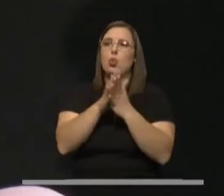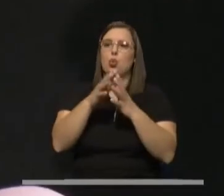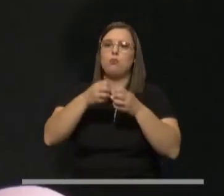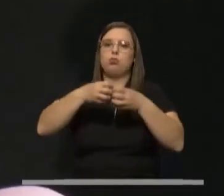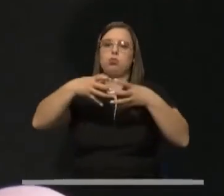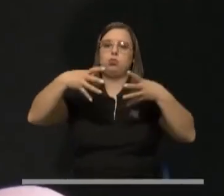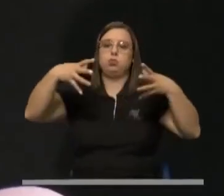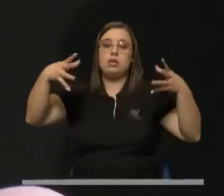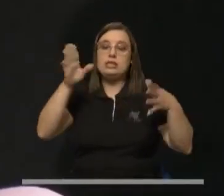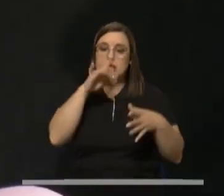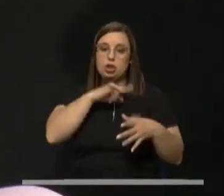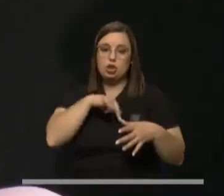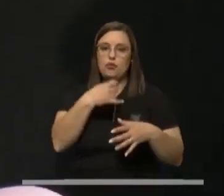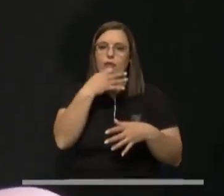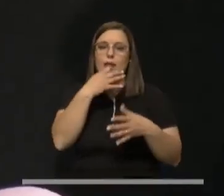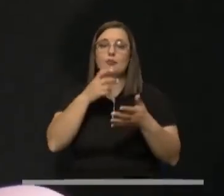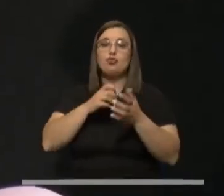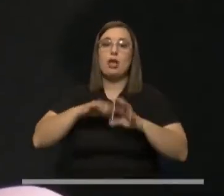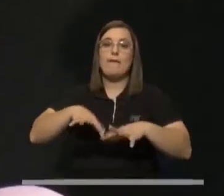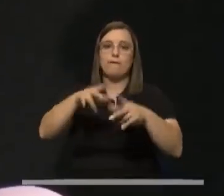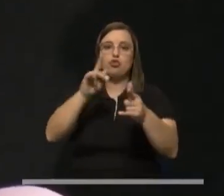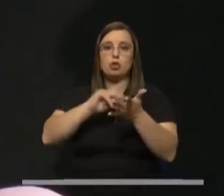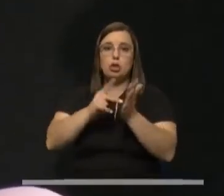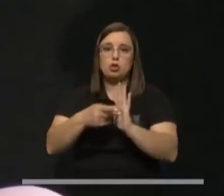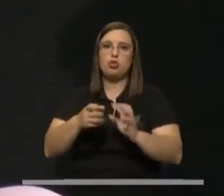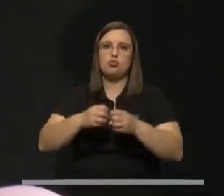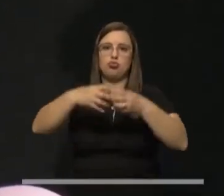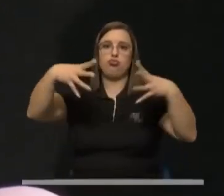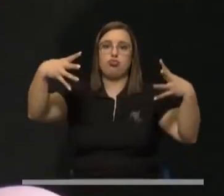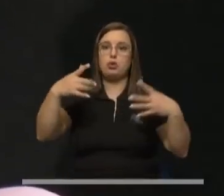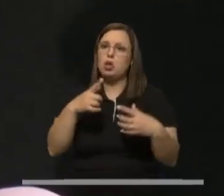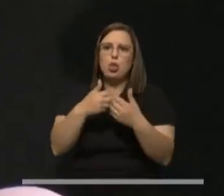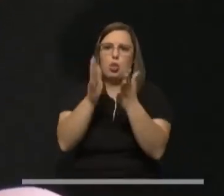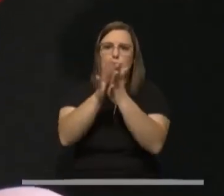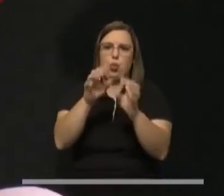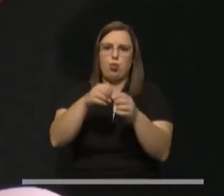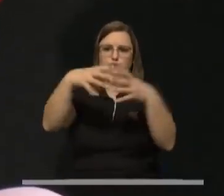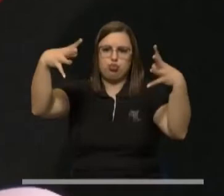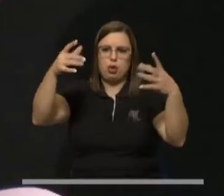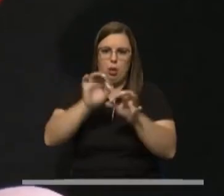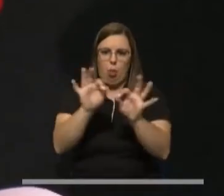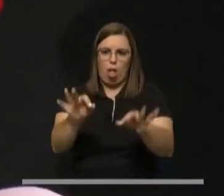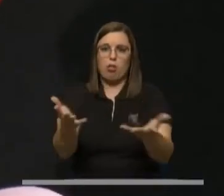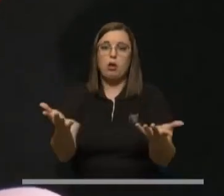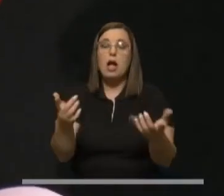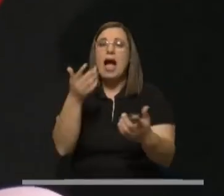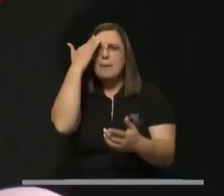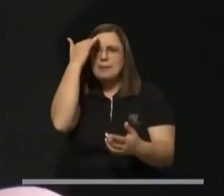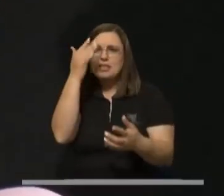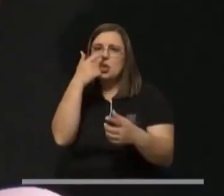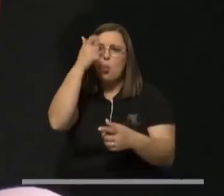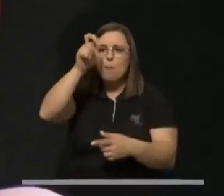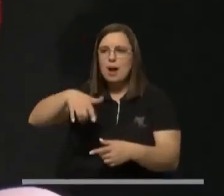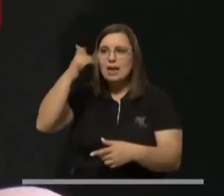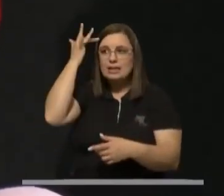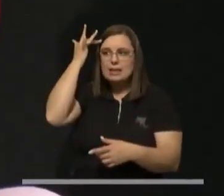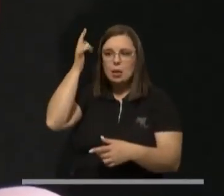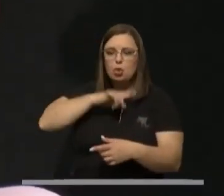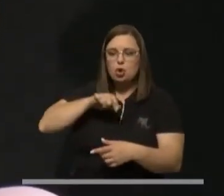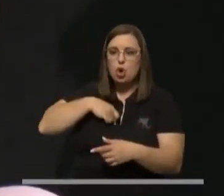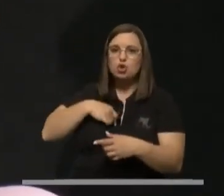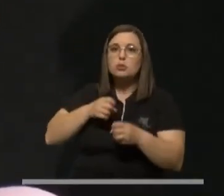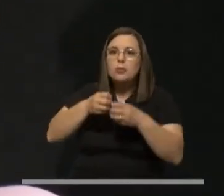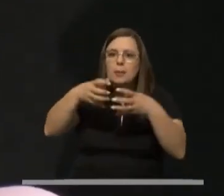it's a weapon. Everything is exponential. Everything is exponential, and the human capacity in our